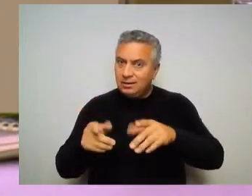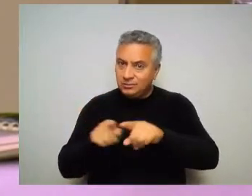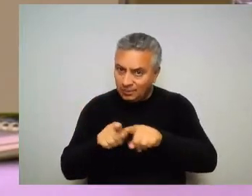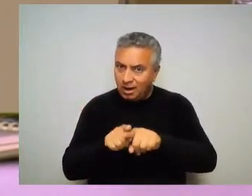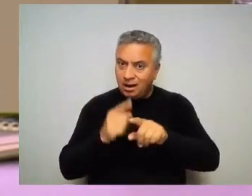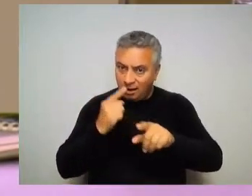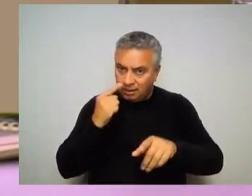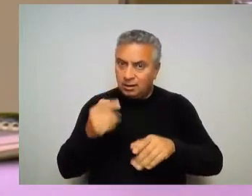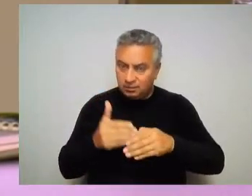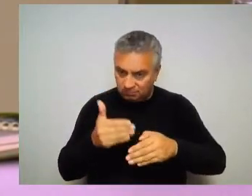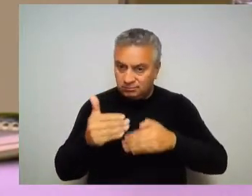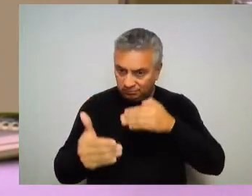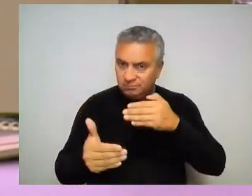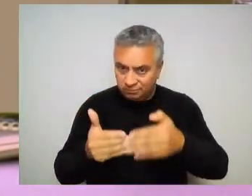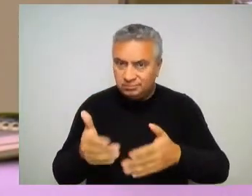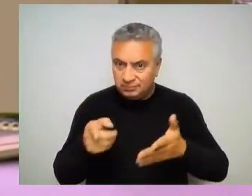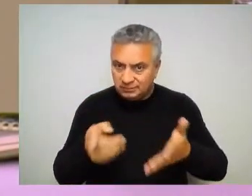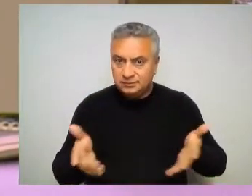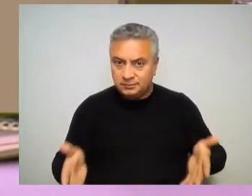these